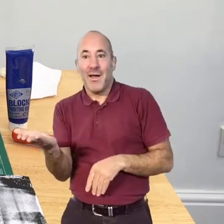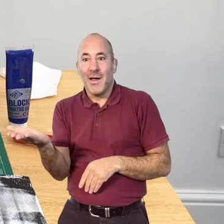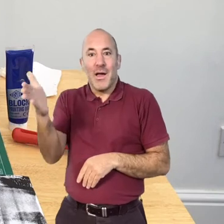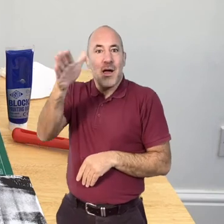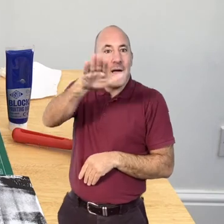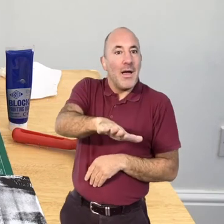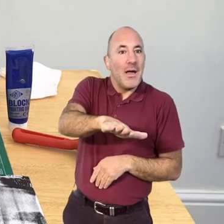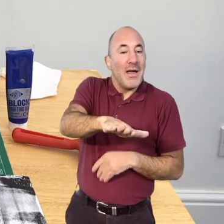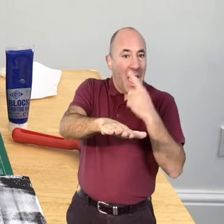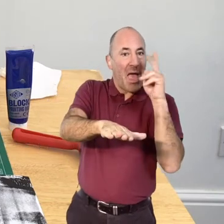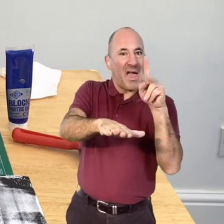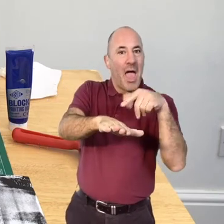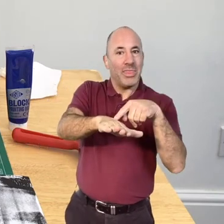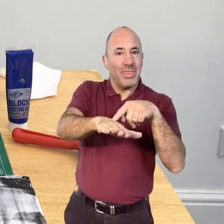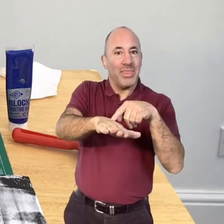paper